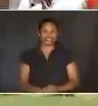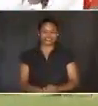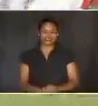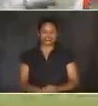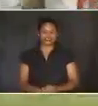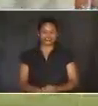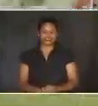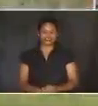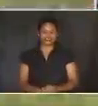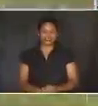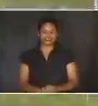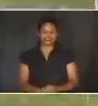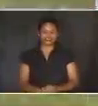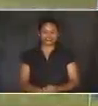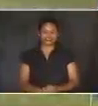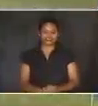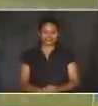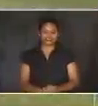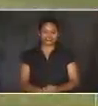They've now broken into quick time.